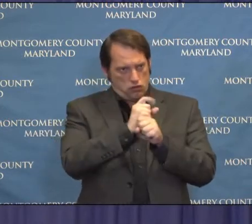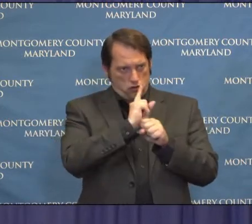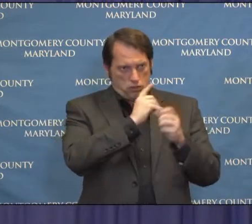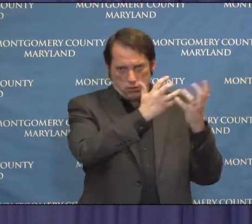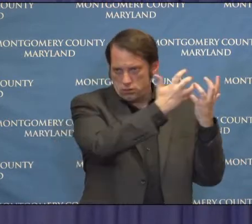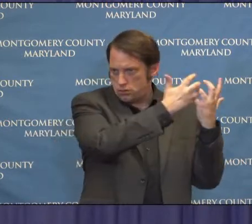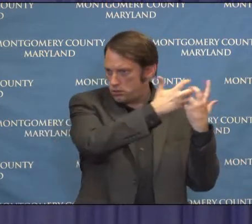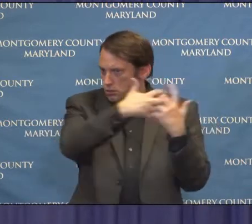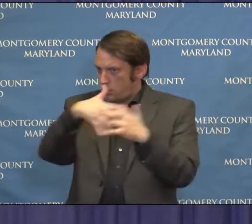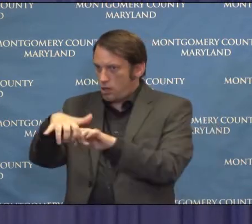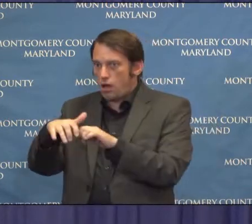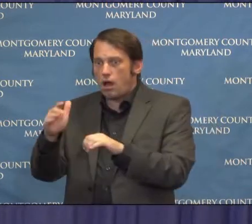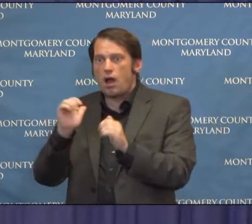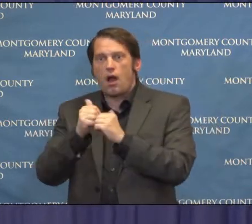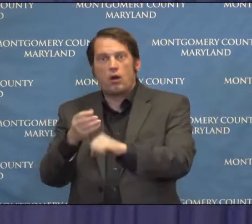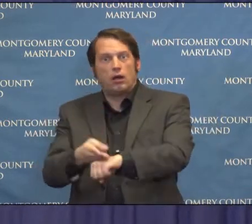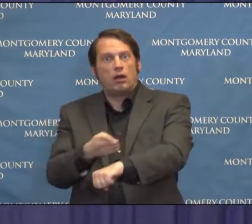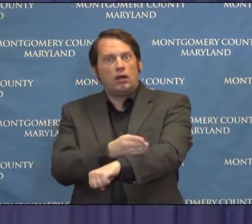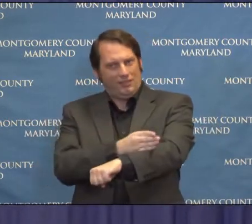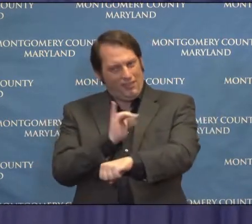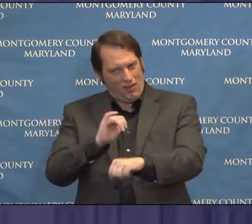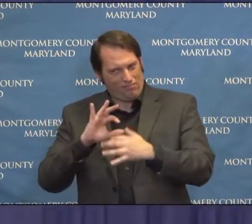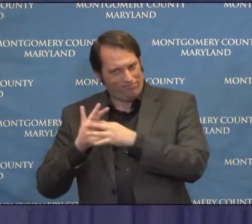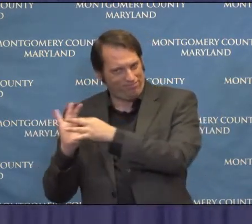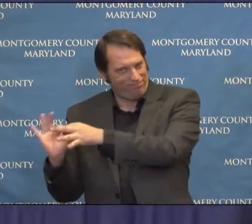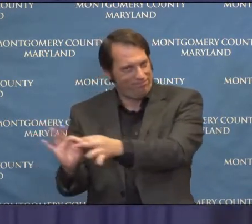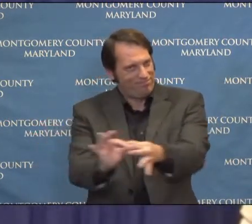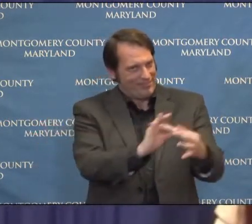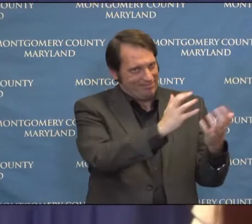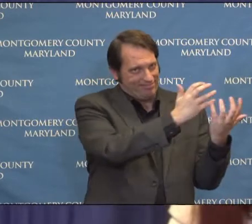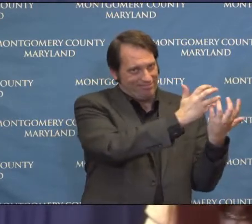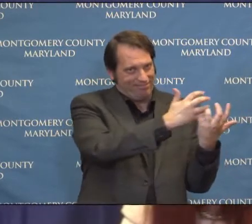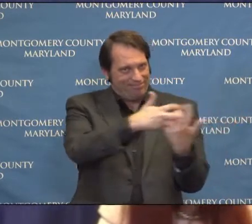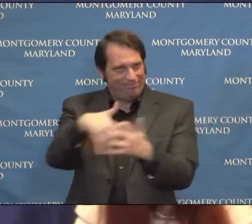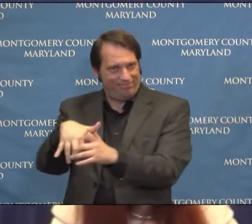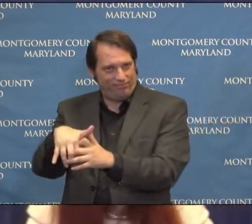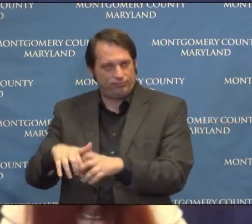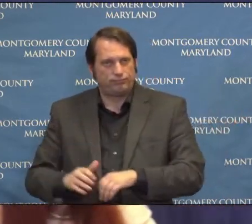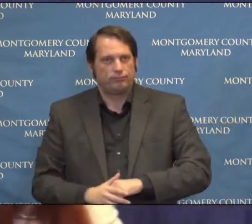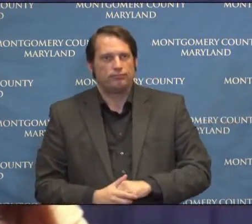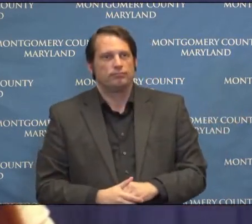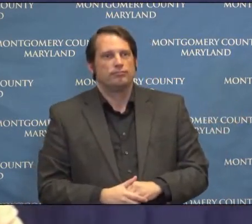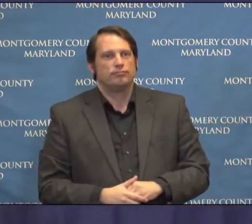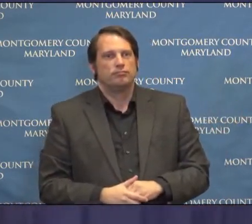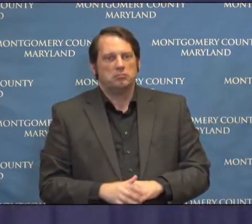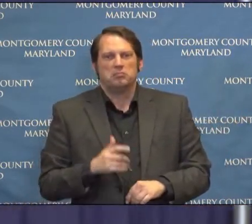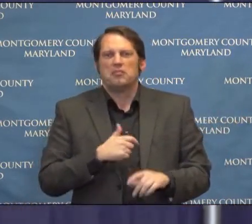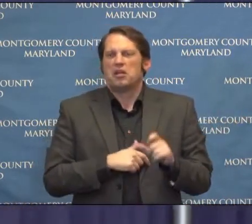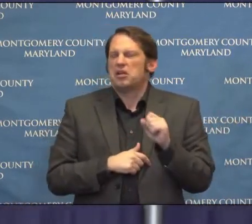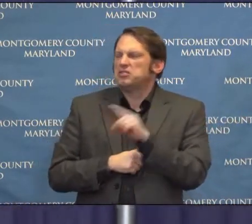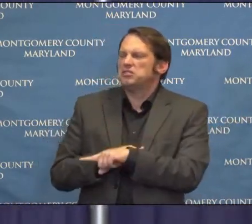you. Dr. Gales, I am concerned that African Americans and Latinos are